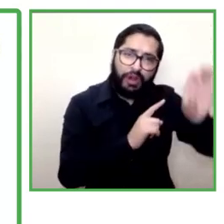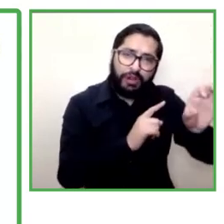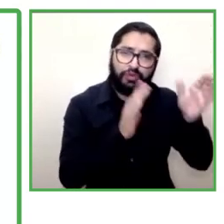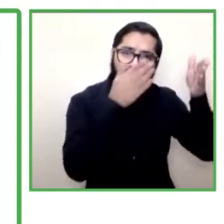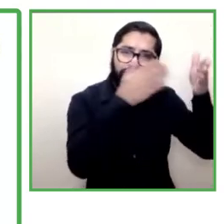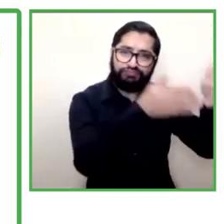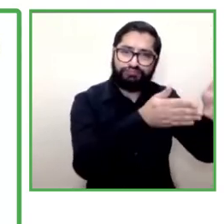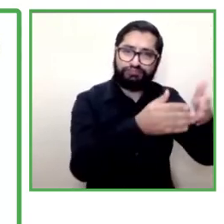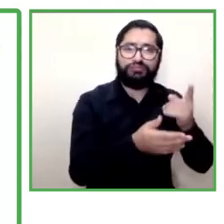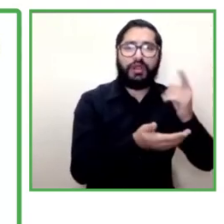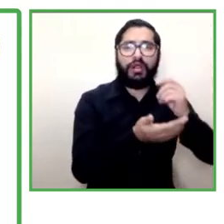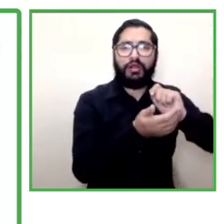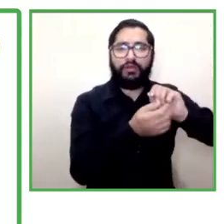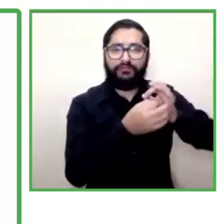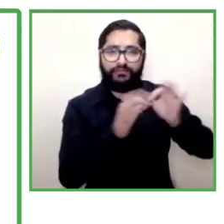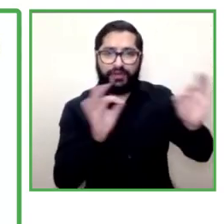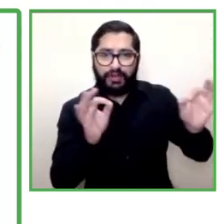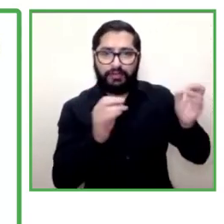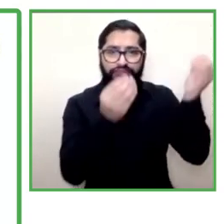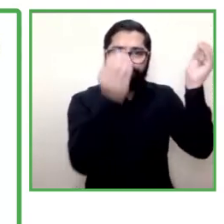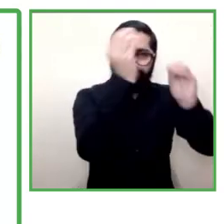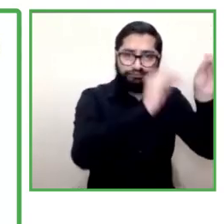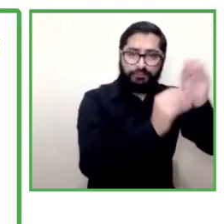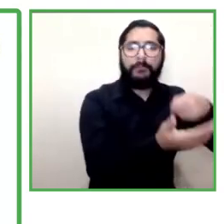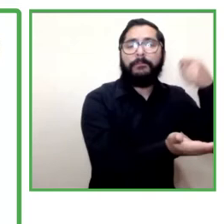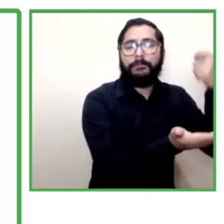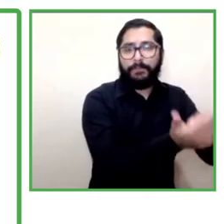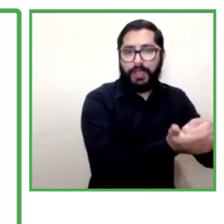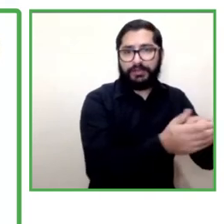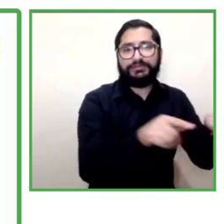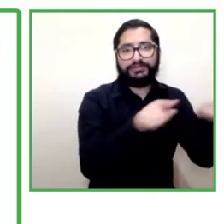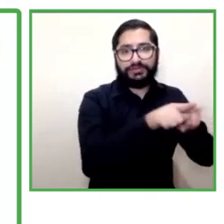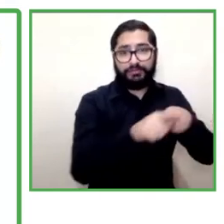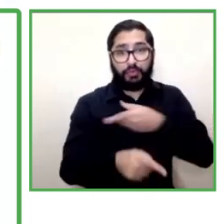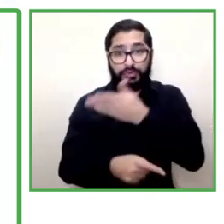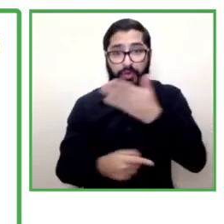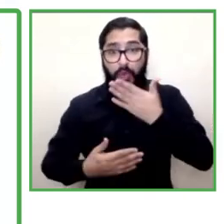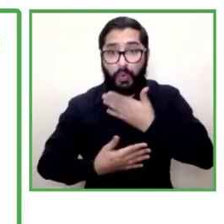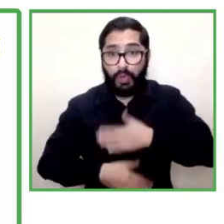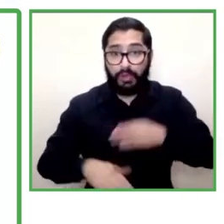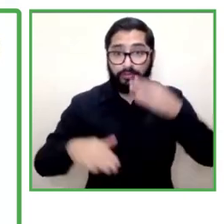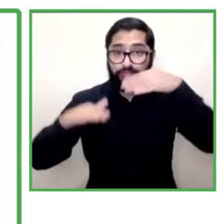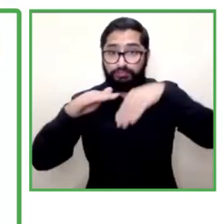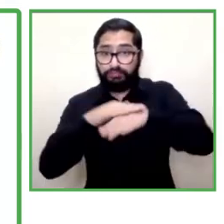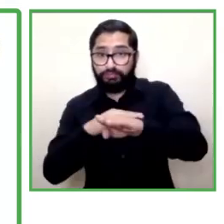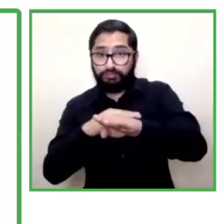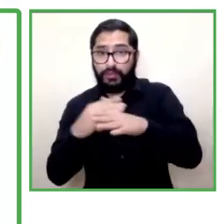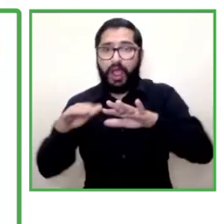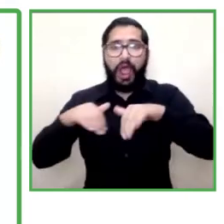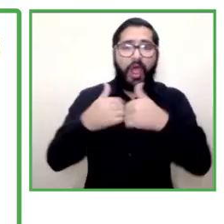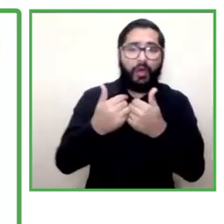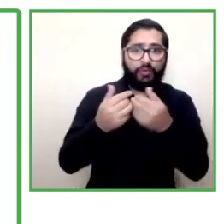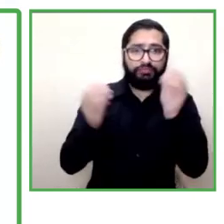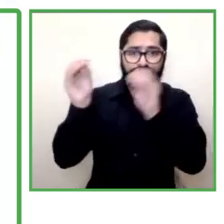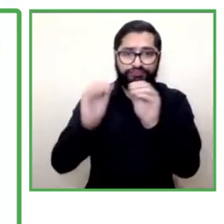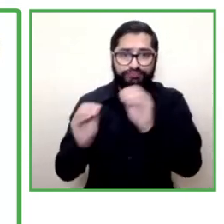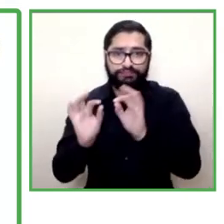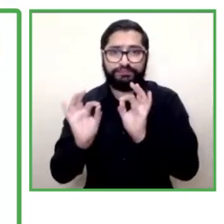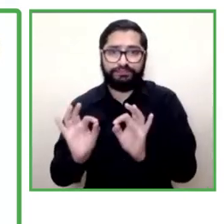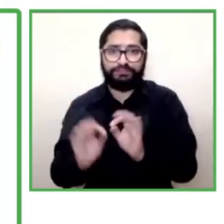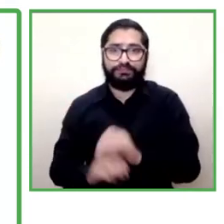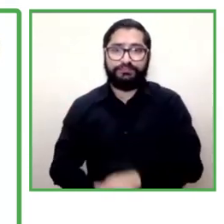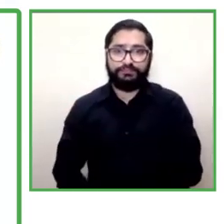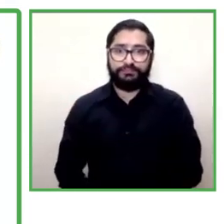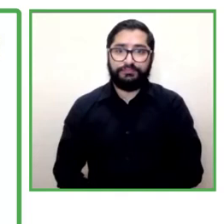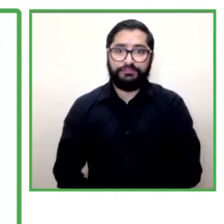are economically unsustainable. That would be markets such as Pakistan, or it could be Vietnam, where we are collaborating